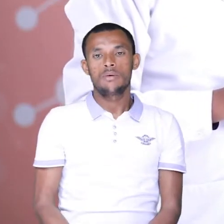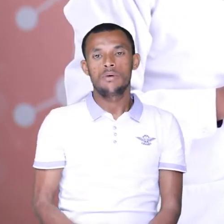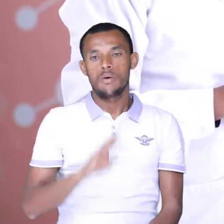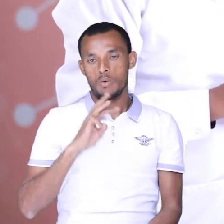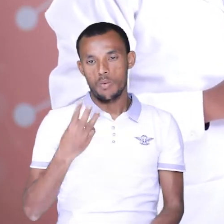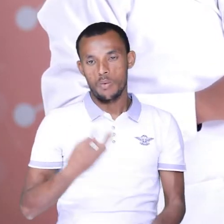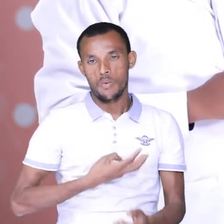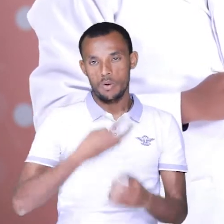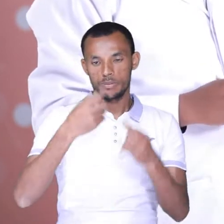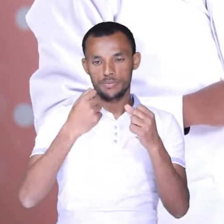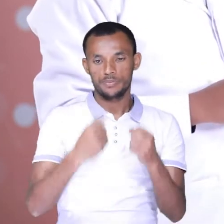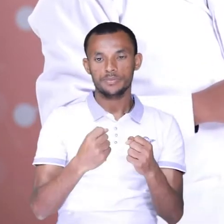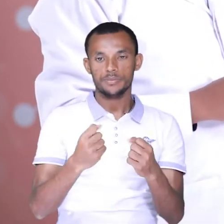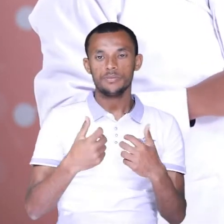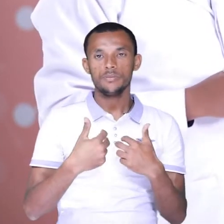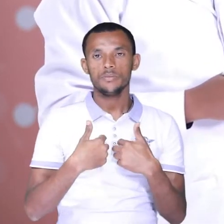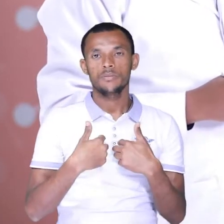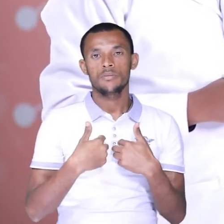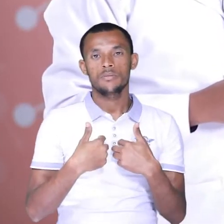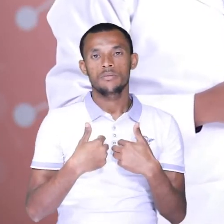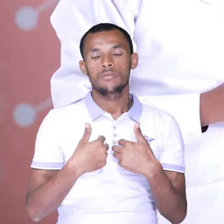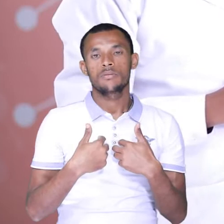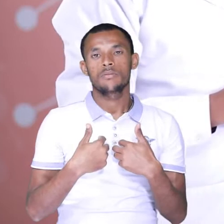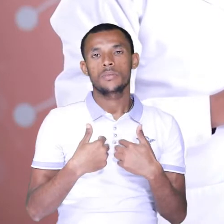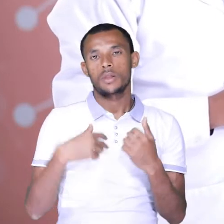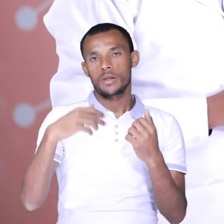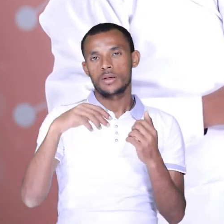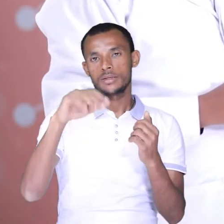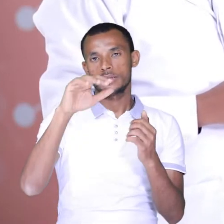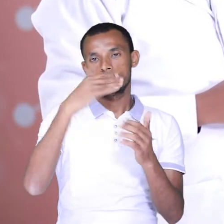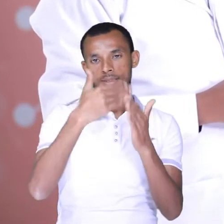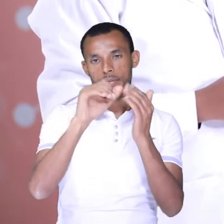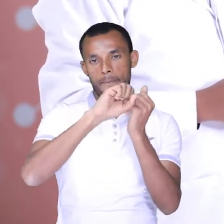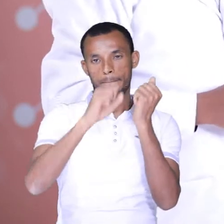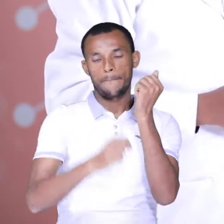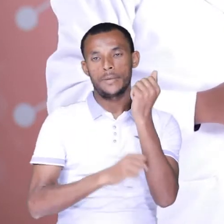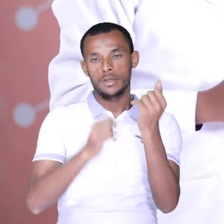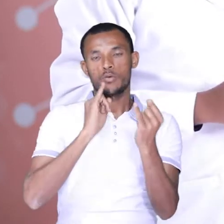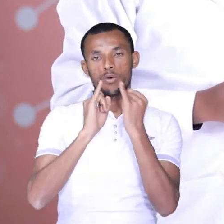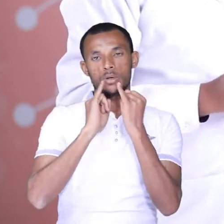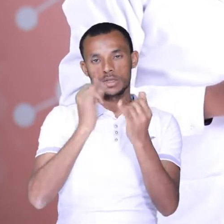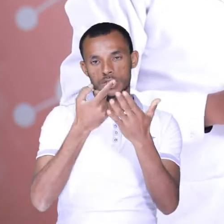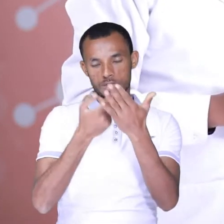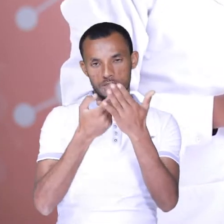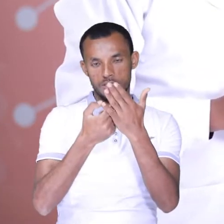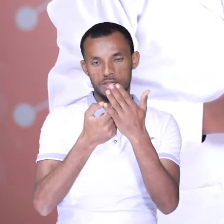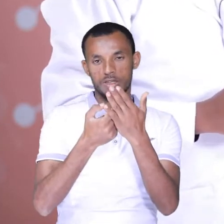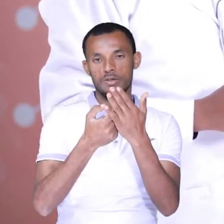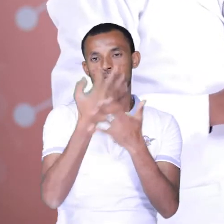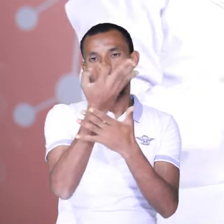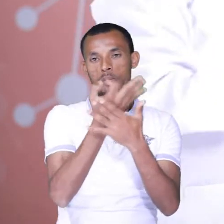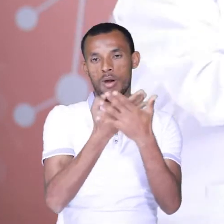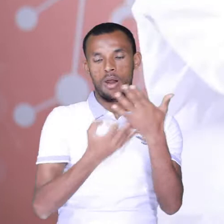we can have some basic informations. This formula represents